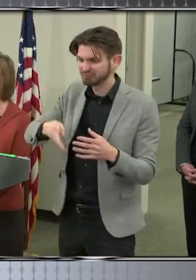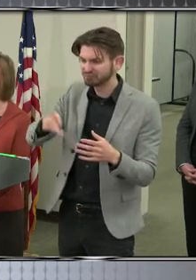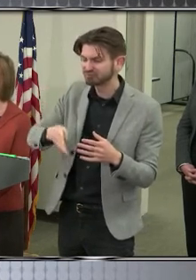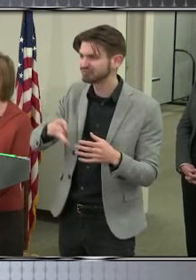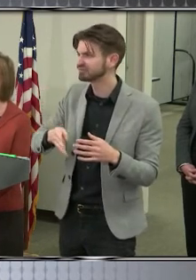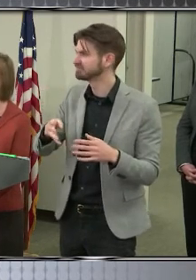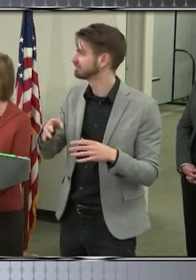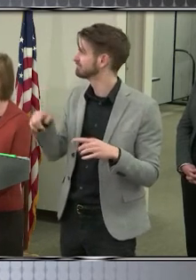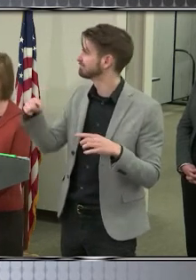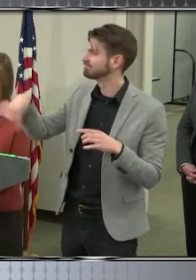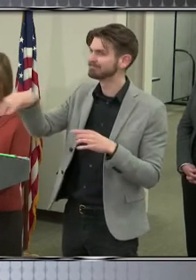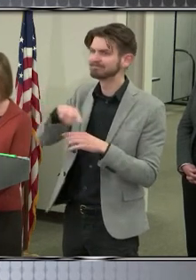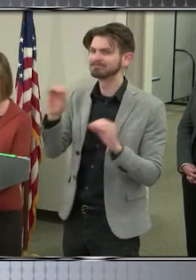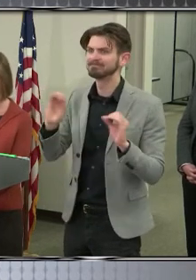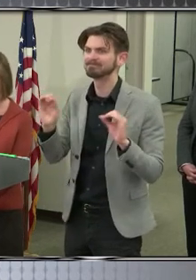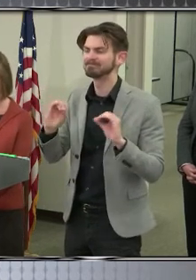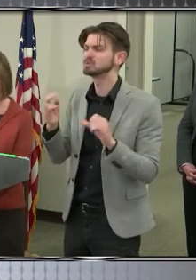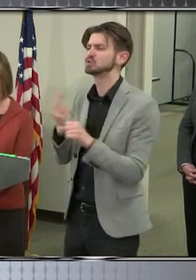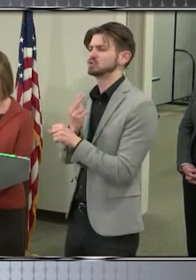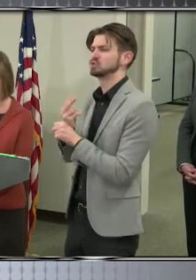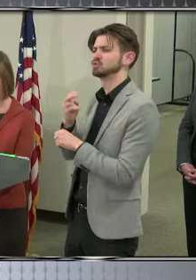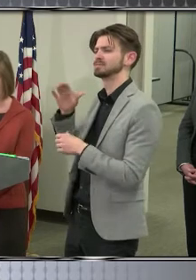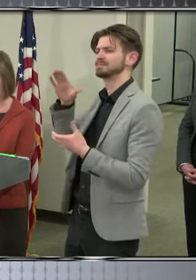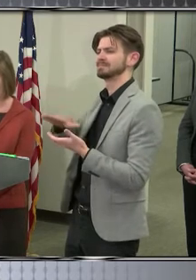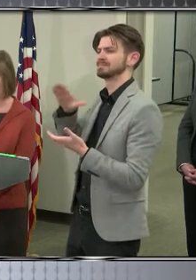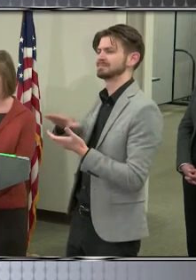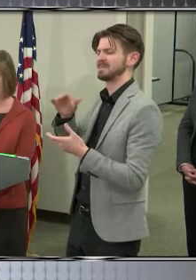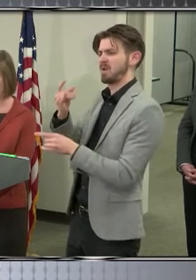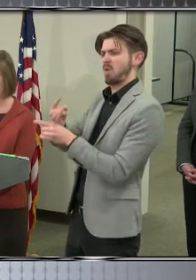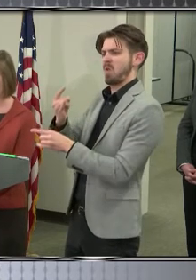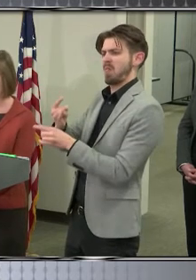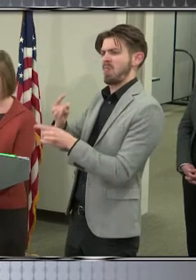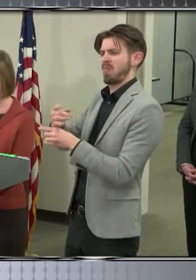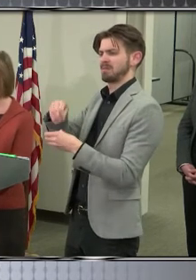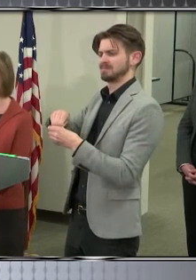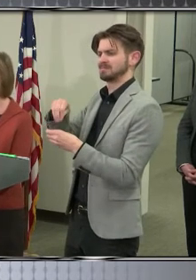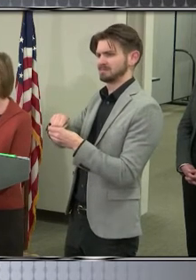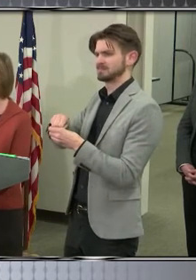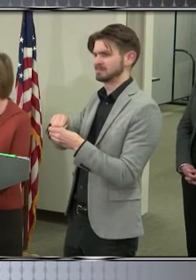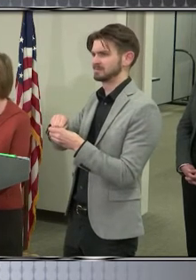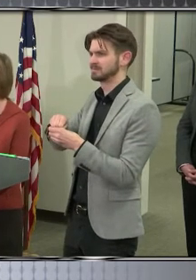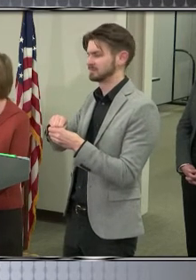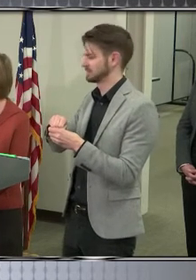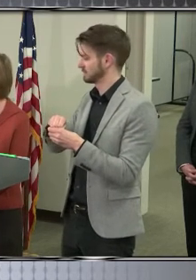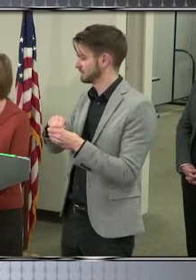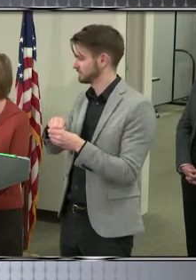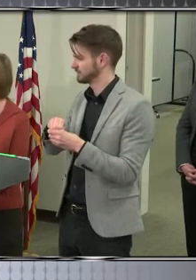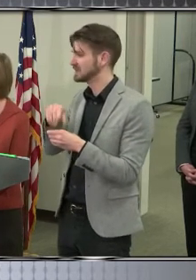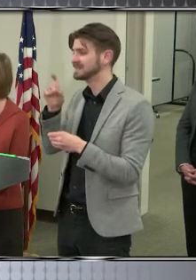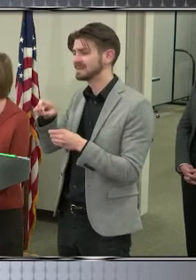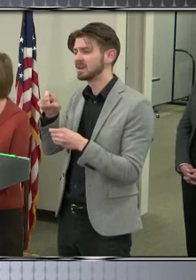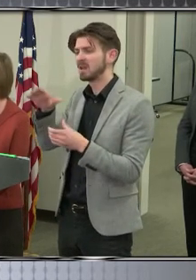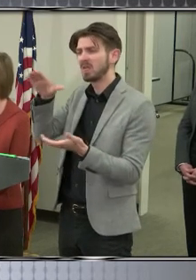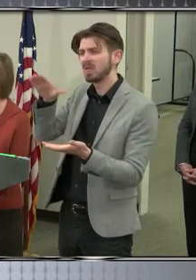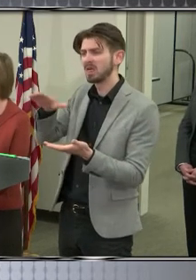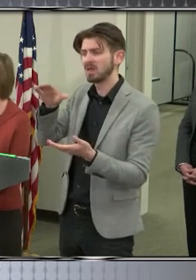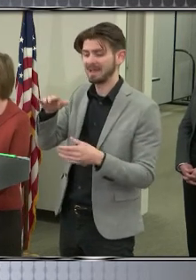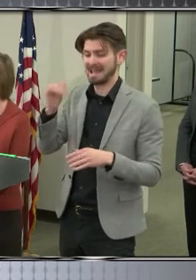least 60% alcohol content. You should clean and disinfect frequently